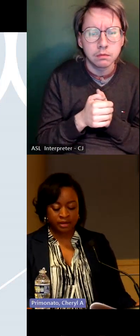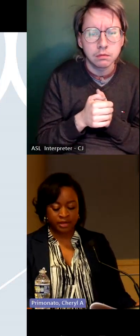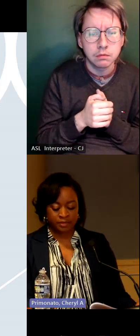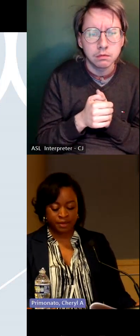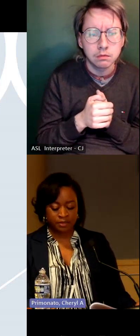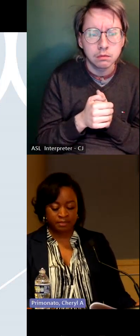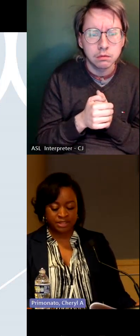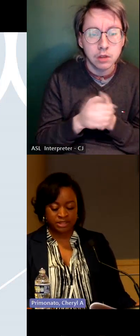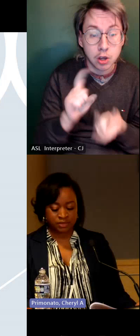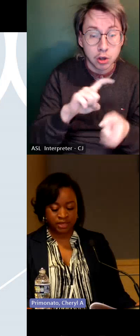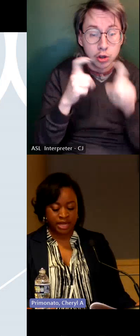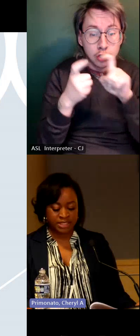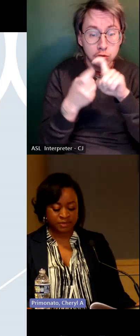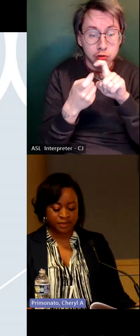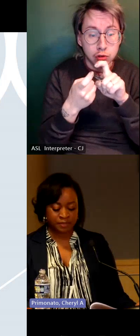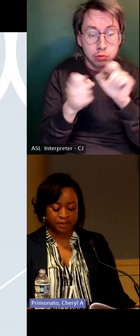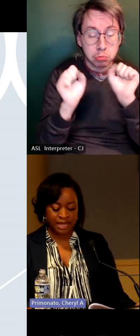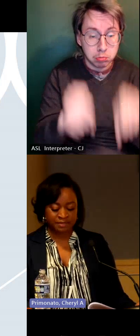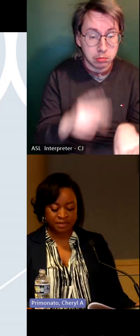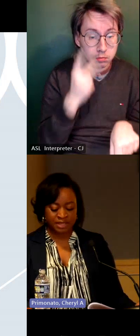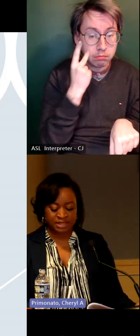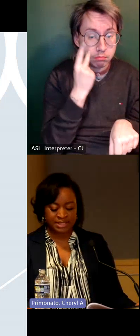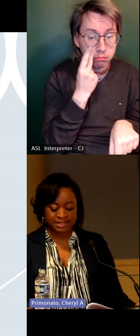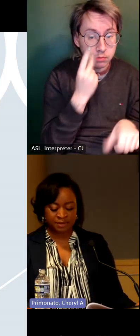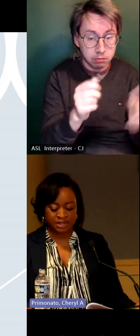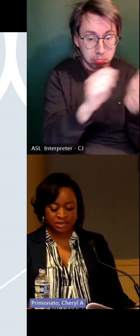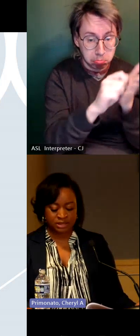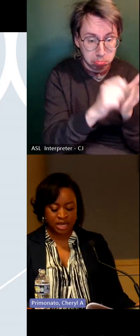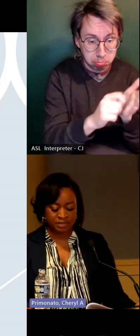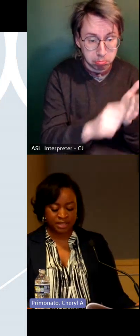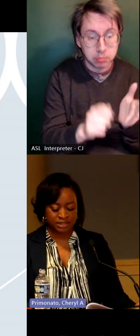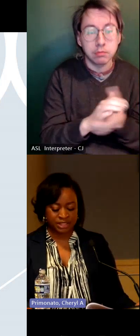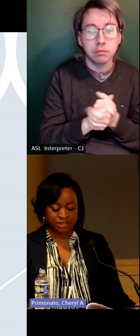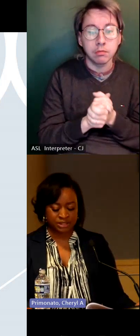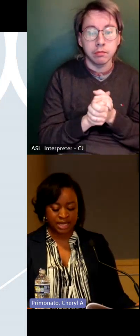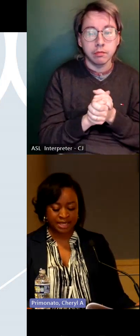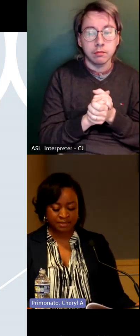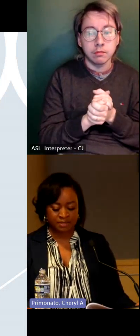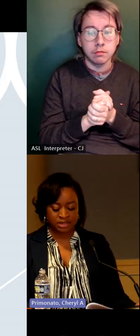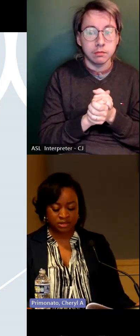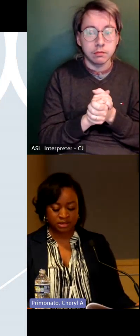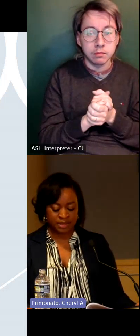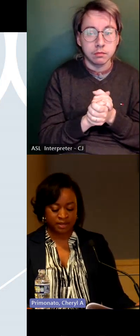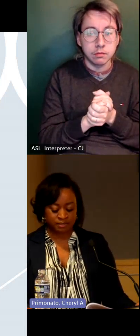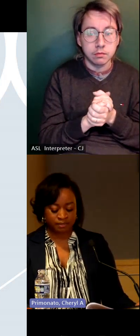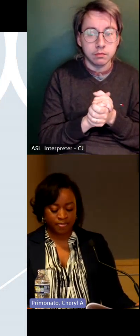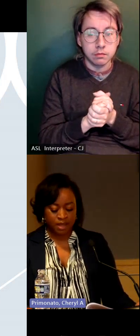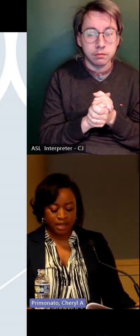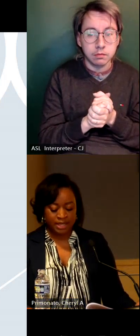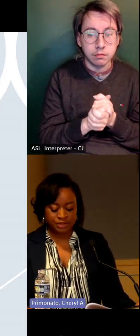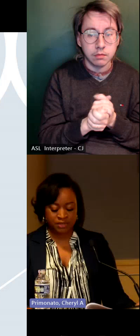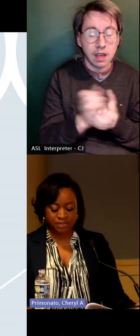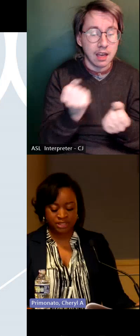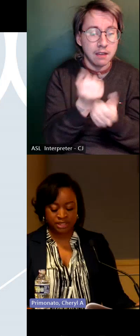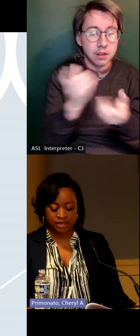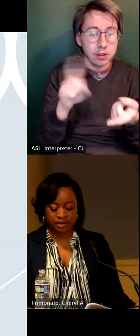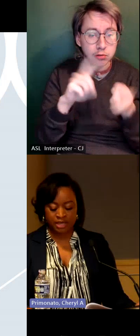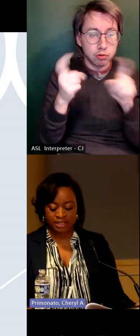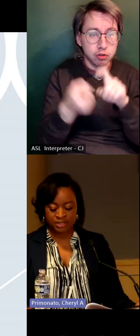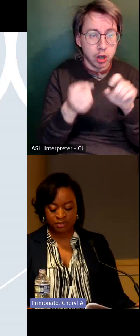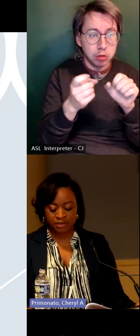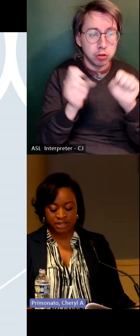PRT's current record keeper, Mission Square, has prepared plan amendments and supplements to document the changes and amendments to the plan. In June of